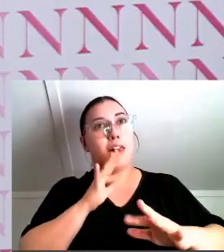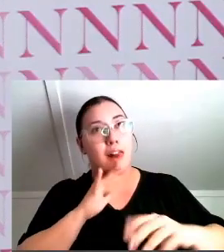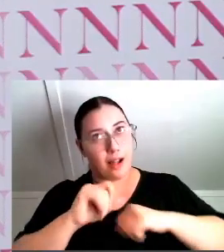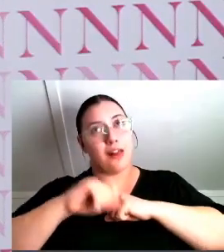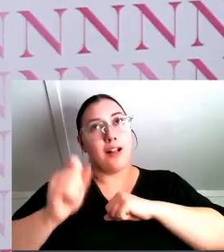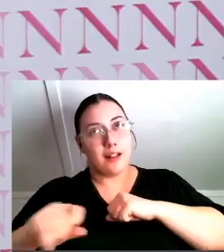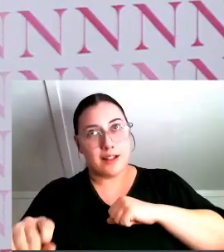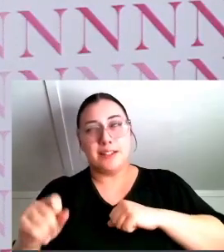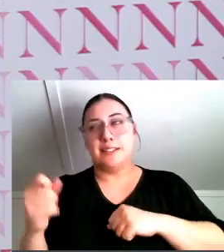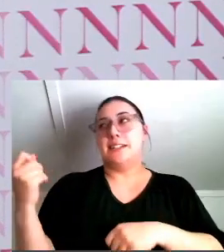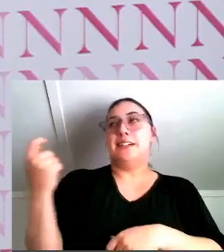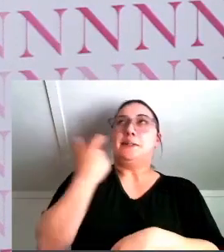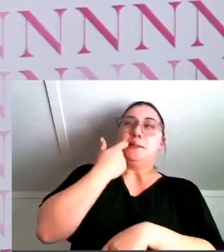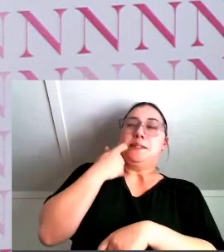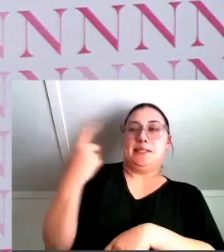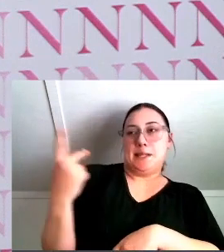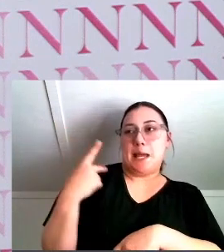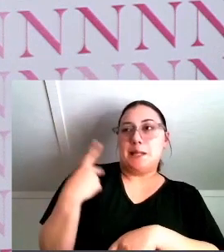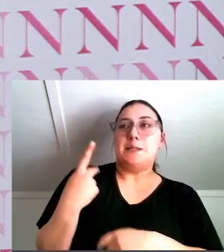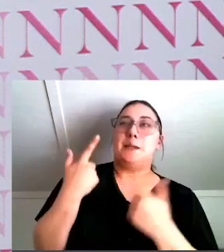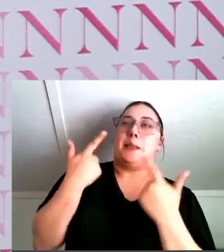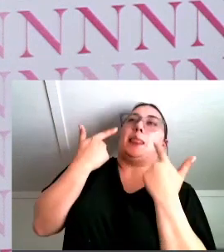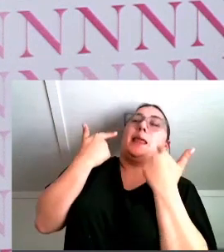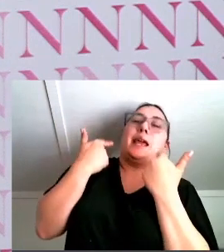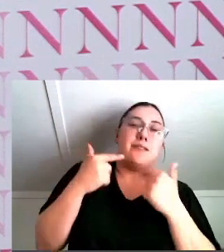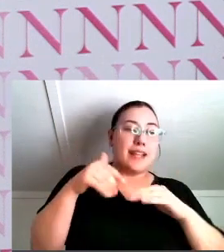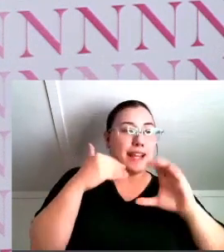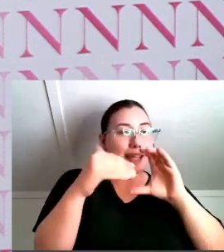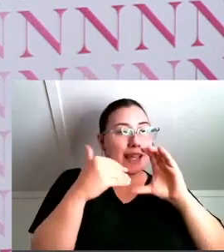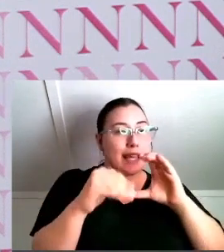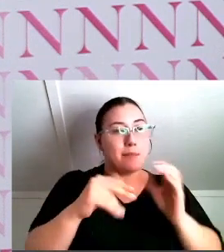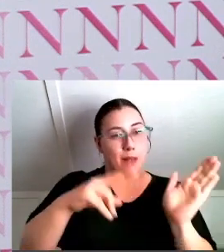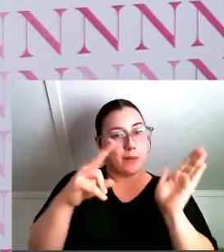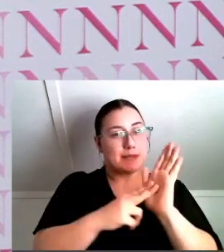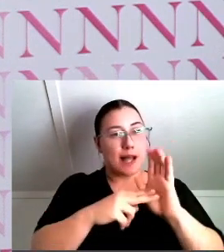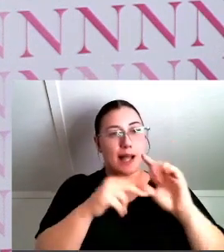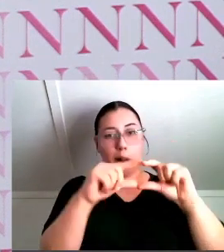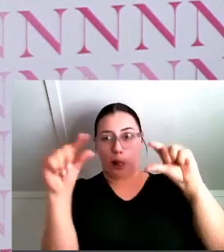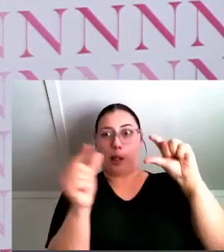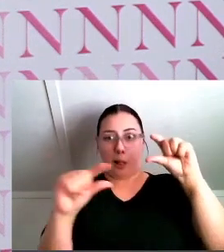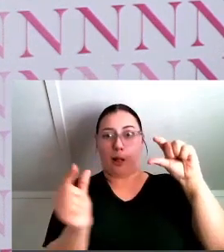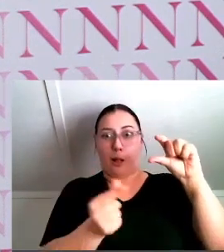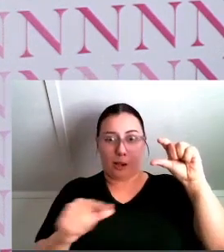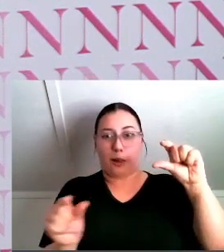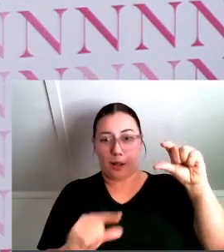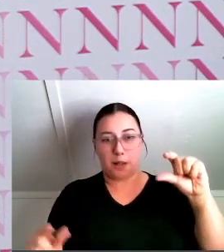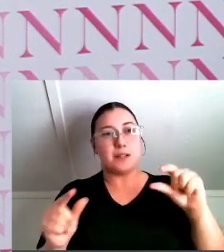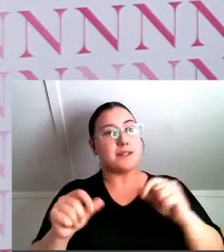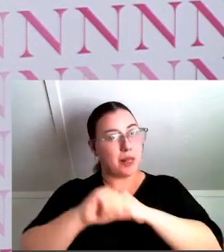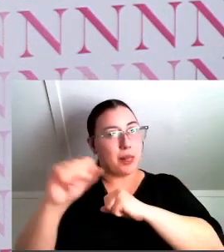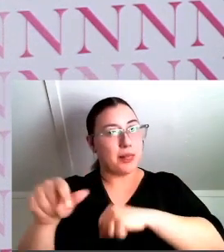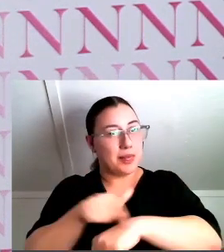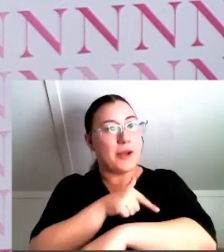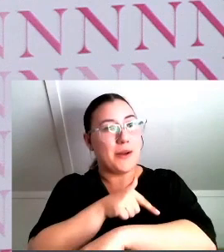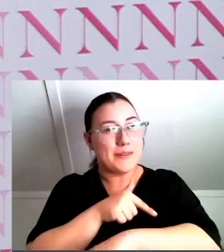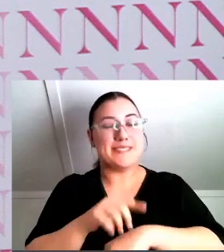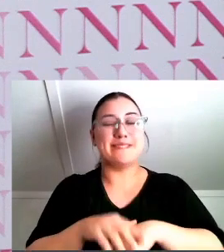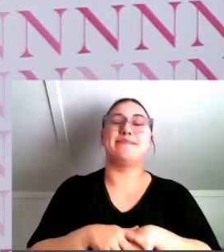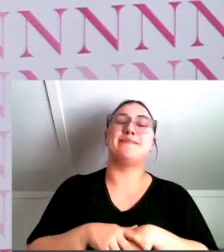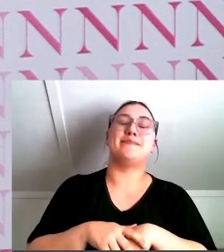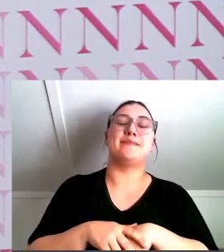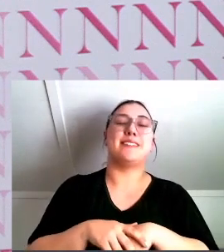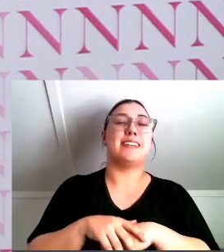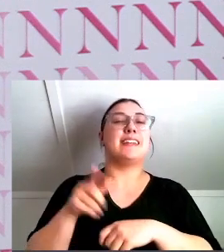He teaches courses exploring critical making, comics, and culture in the United States. In 2019, Dr.